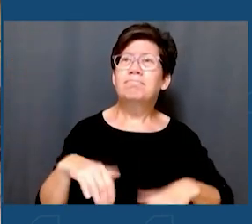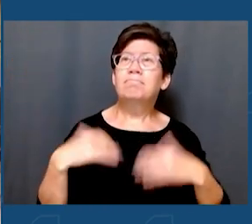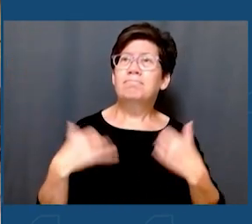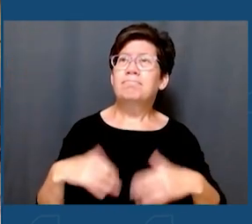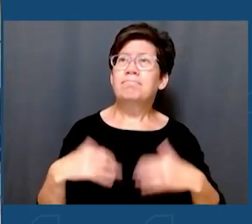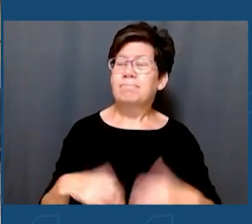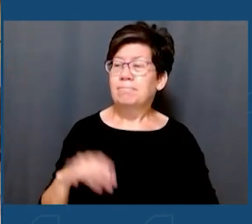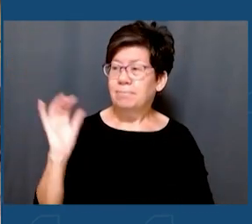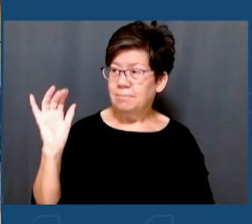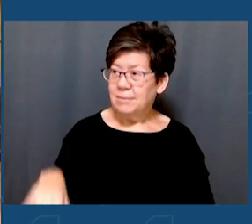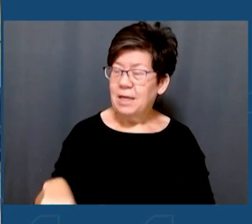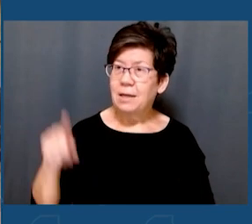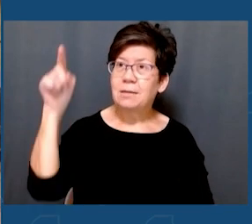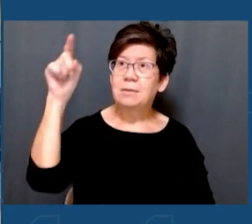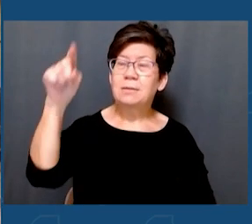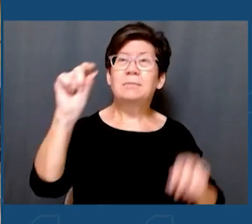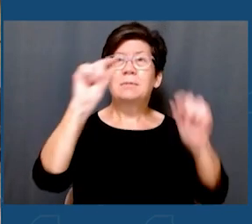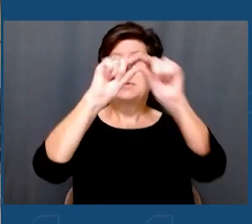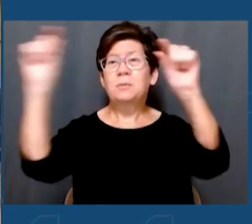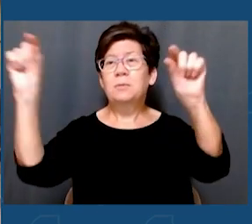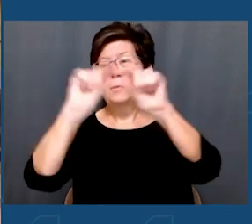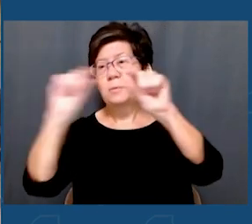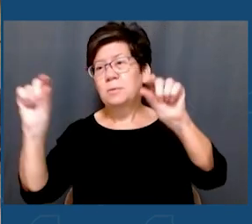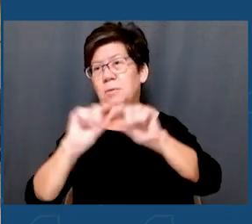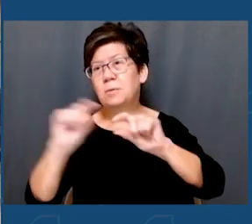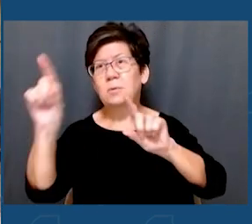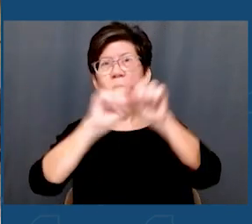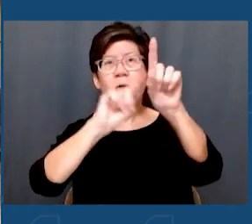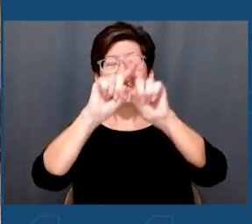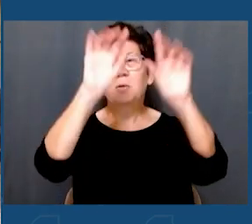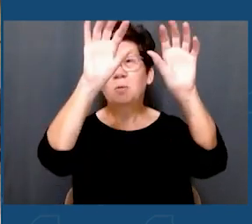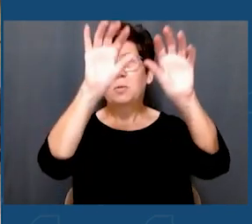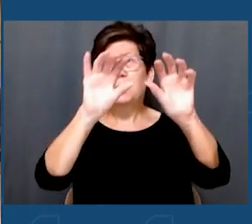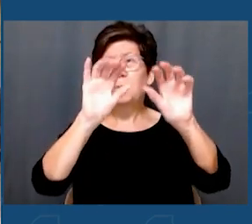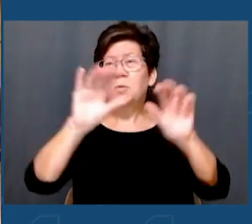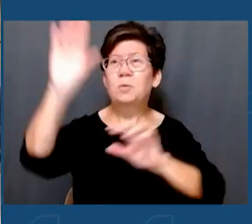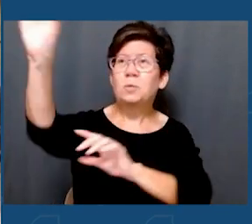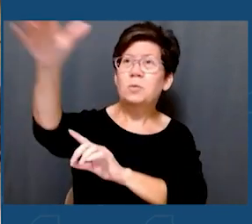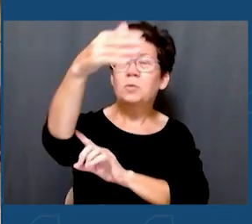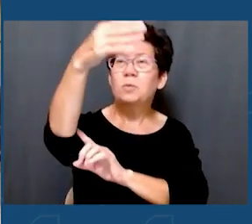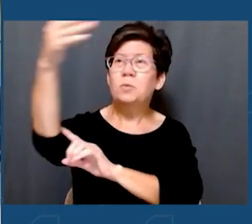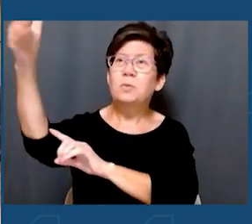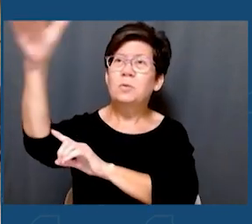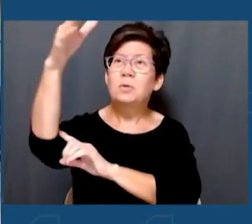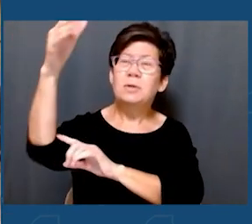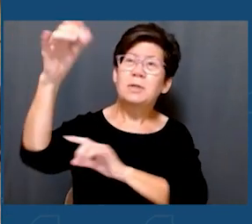does that star-spangled banner yet